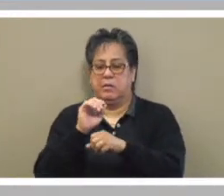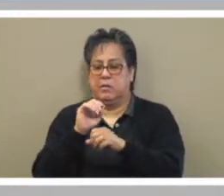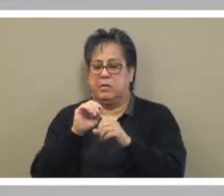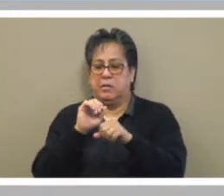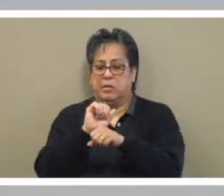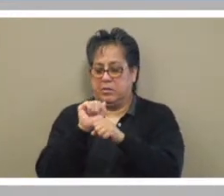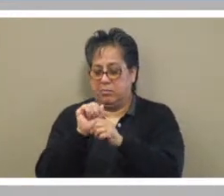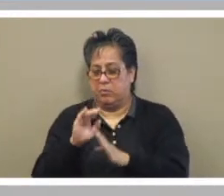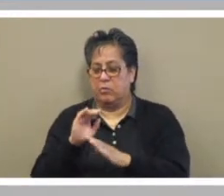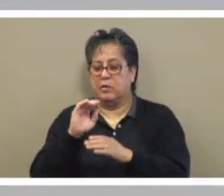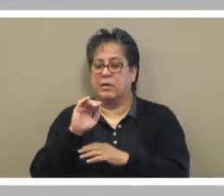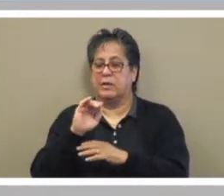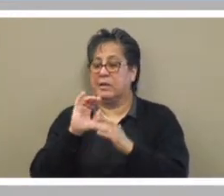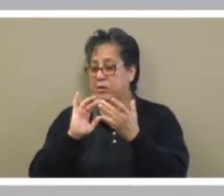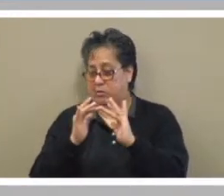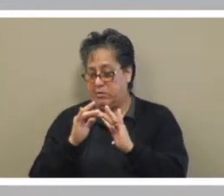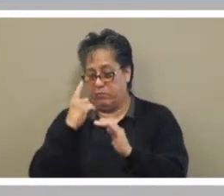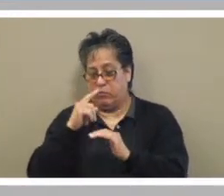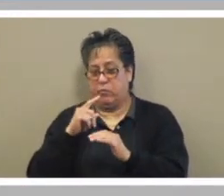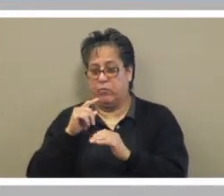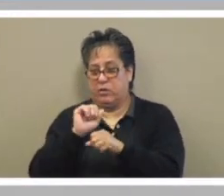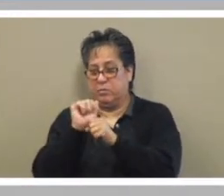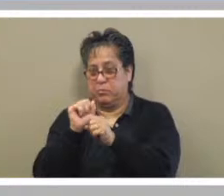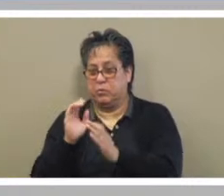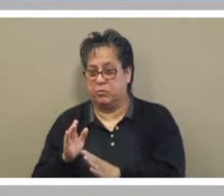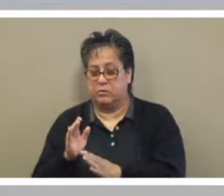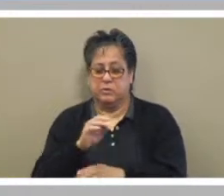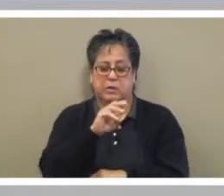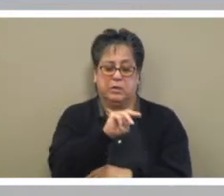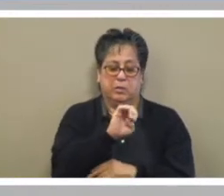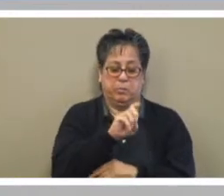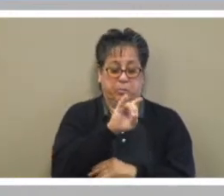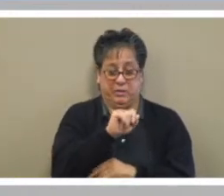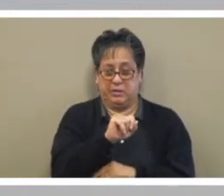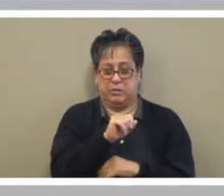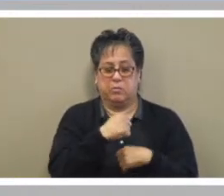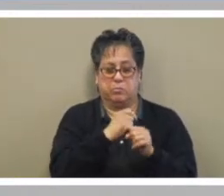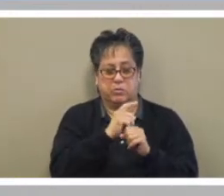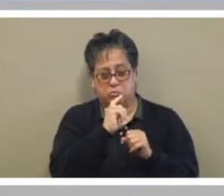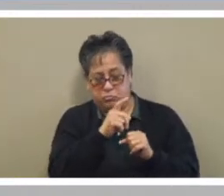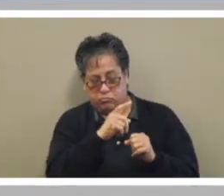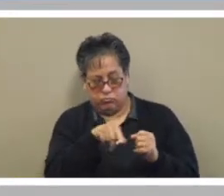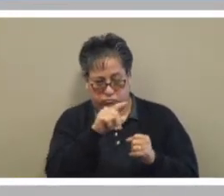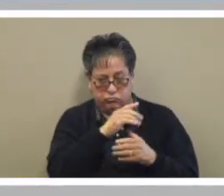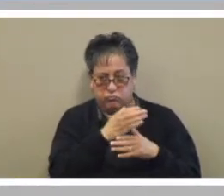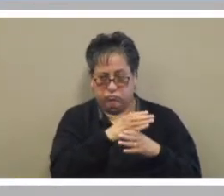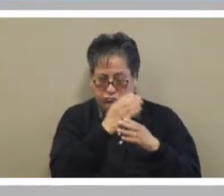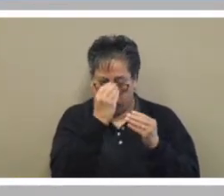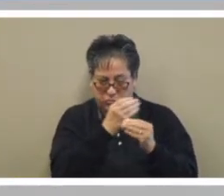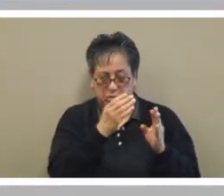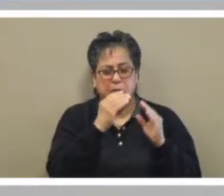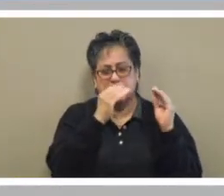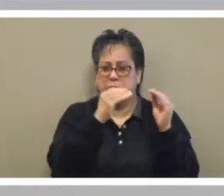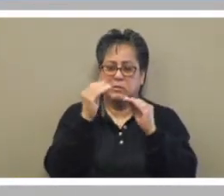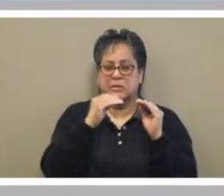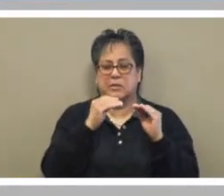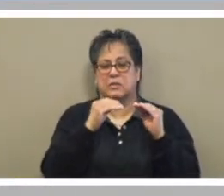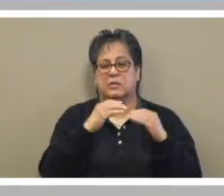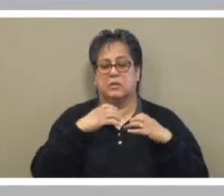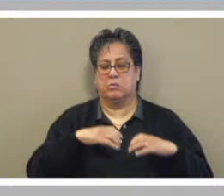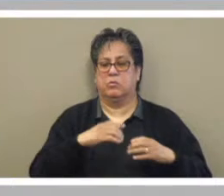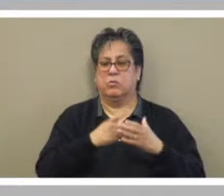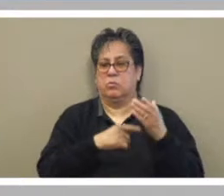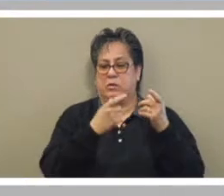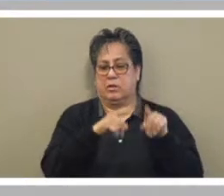page for our employees, and then we're always working with media to make sure that our stories are being told and just educating again our customers on what's going